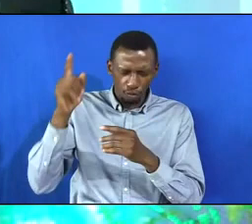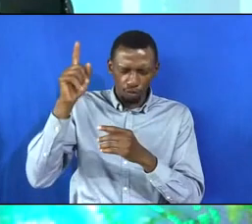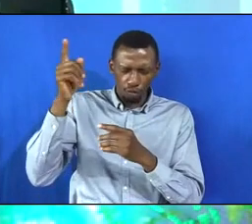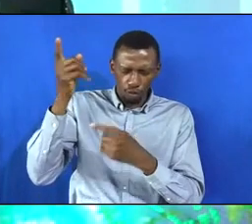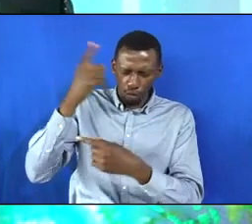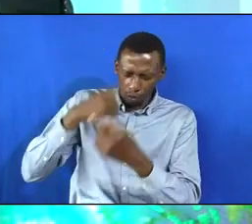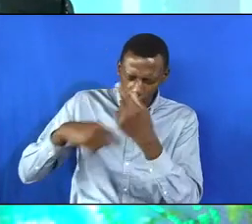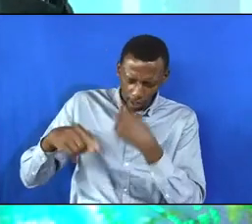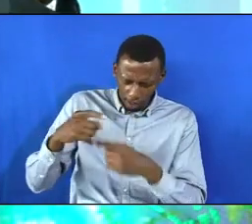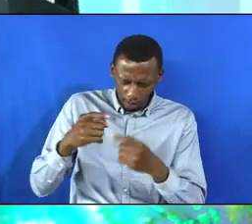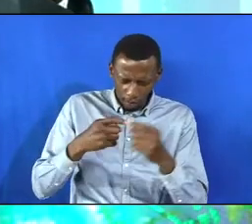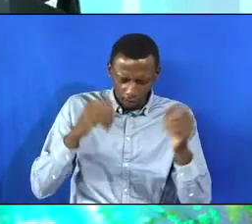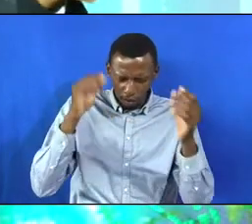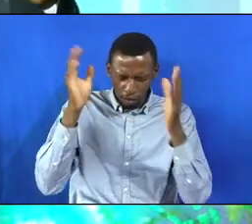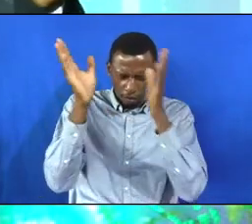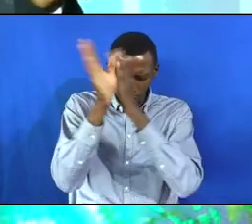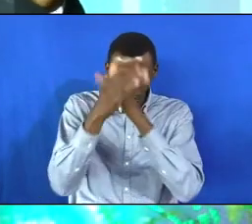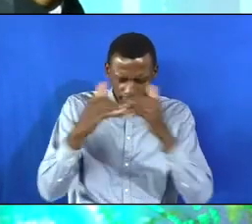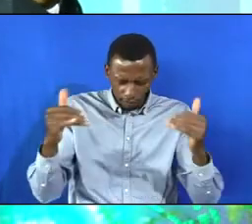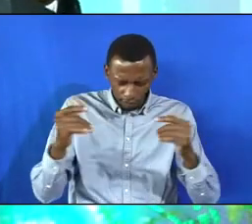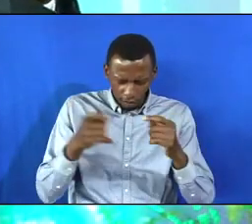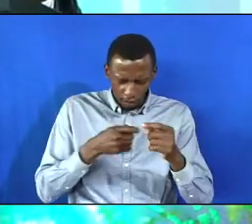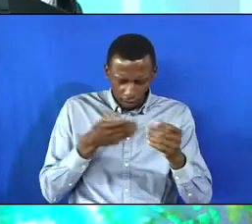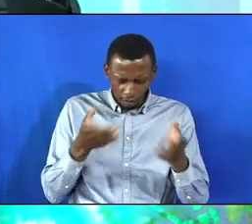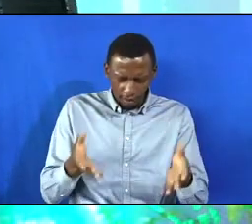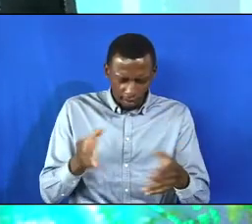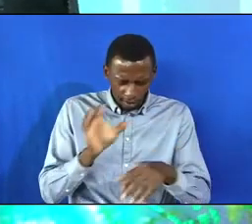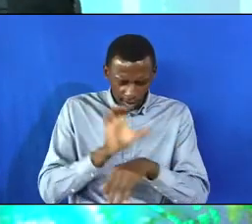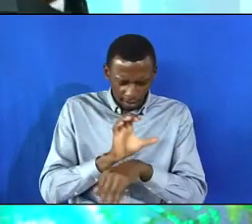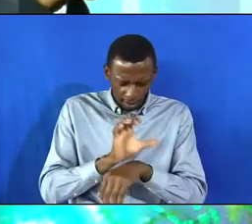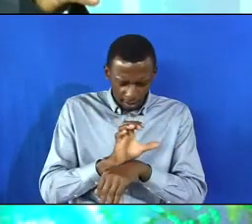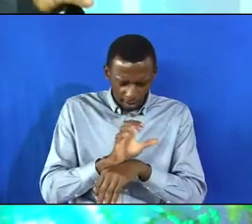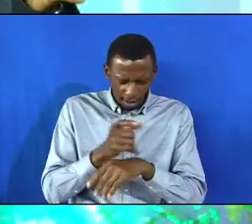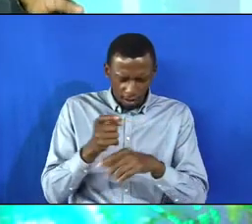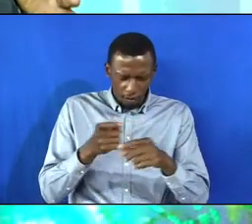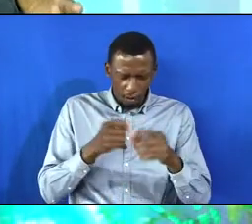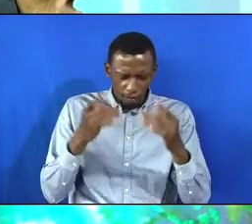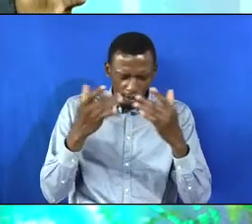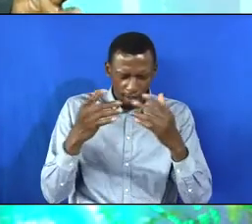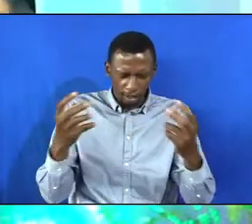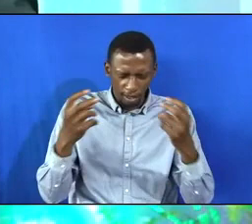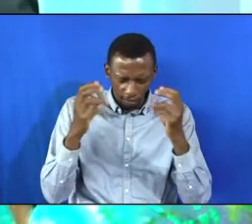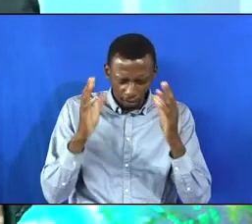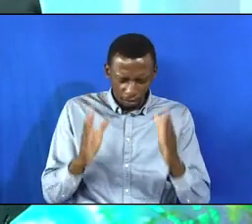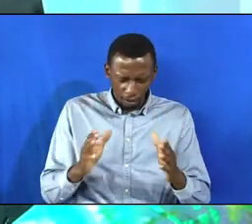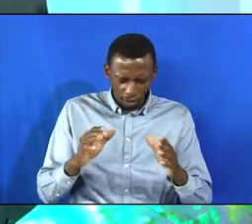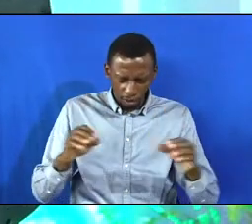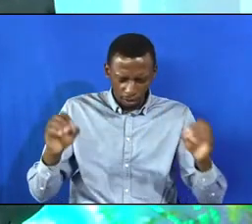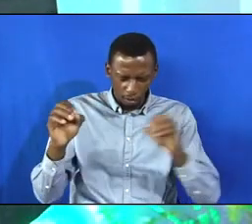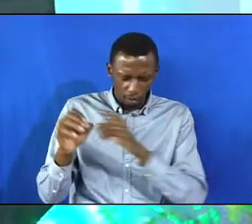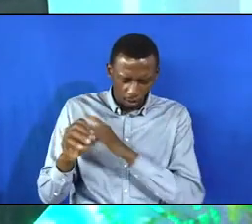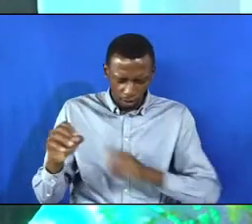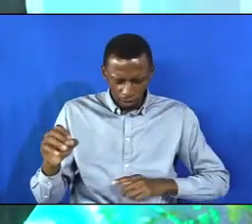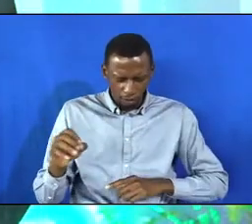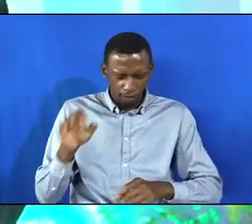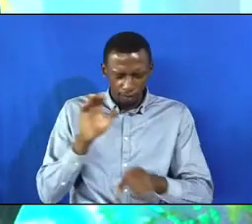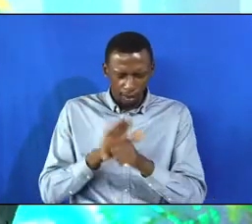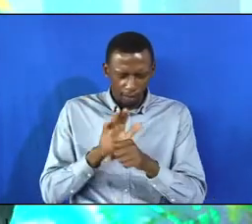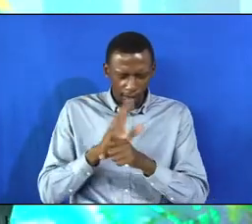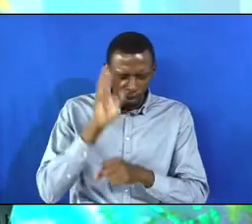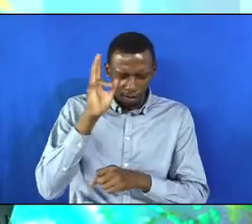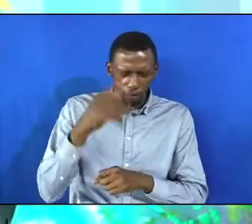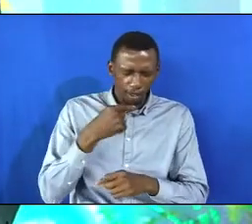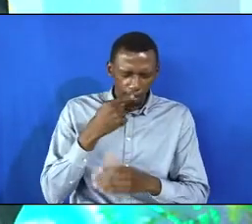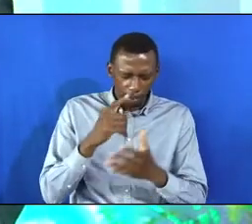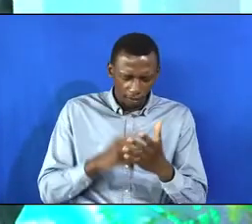from this physical congregation here, from the online viewers, Lord, many will say, hallelujah,